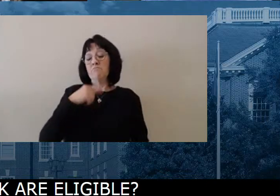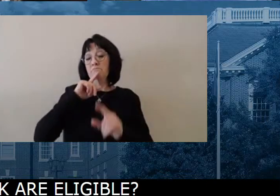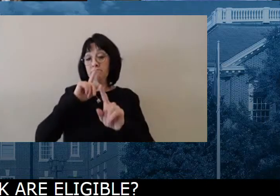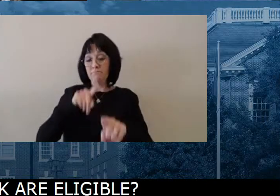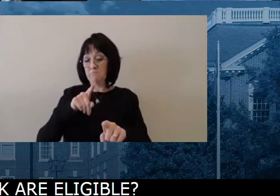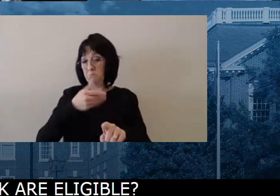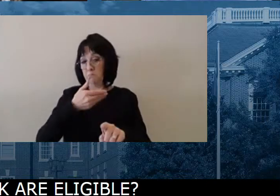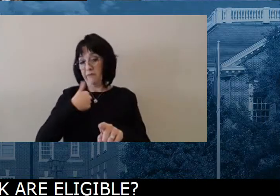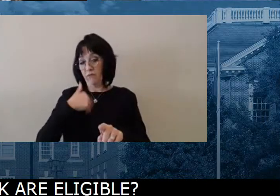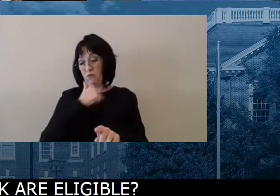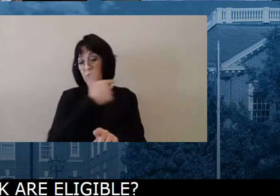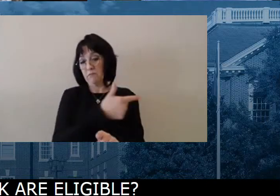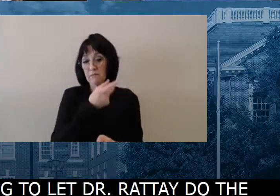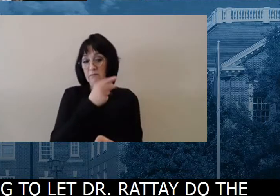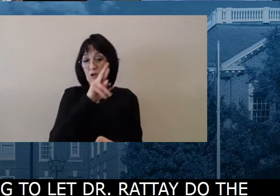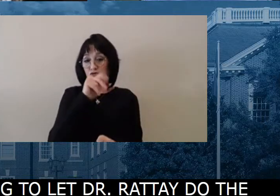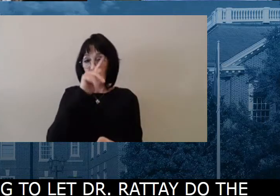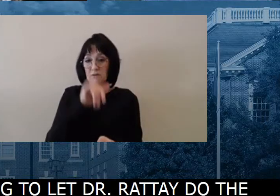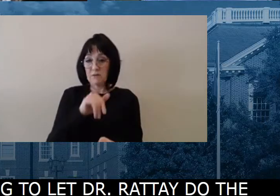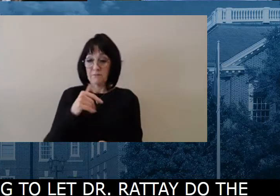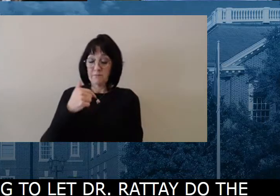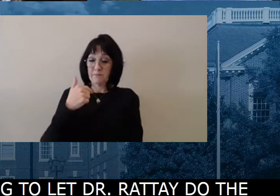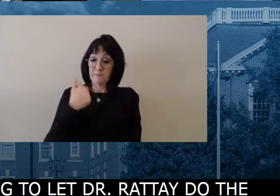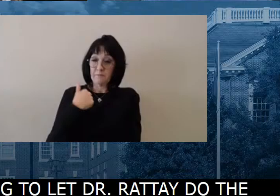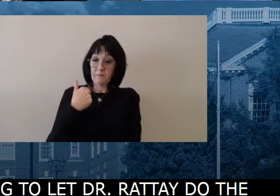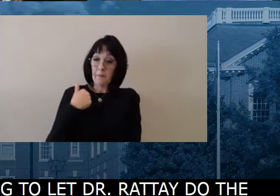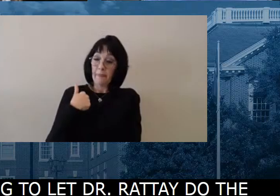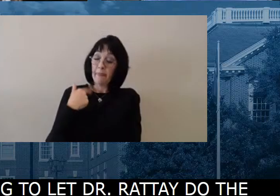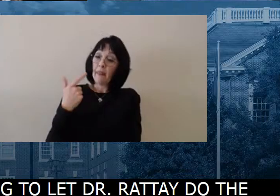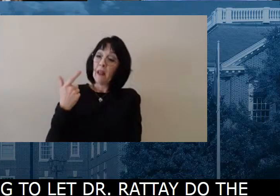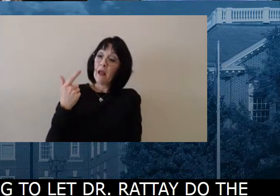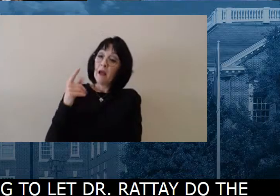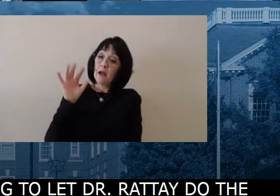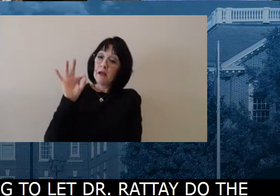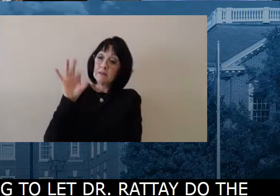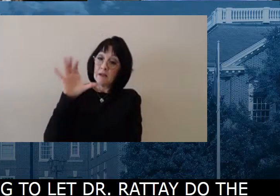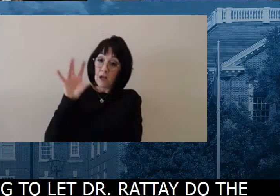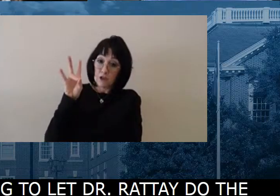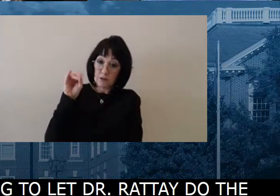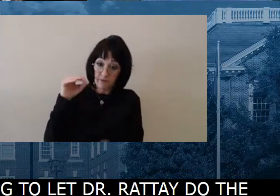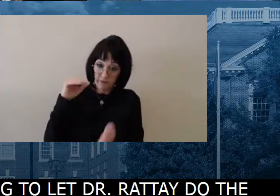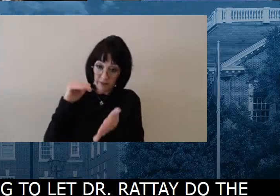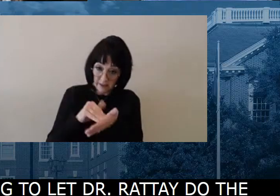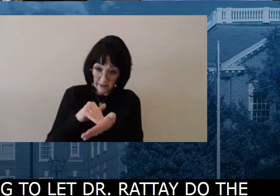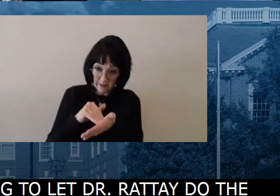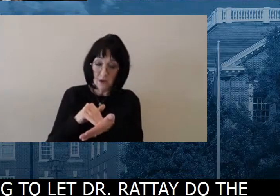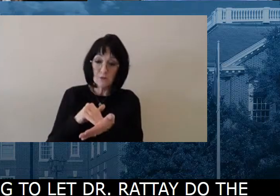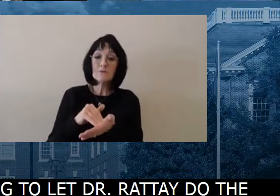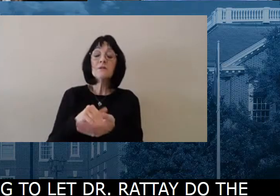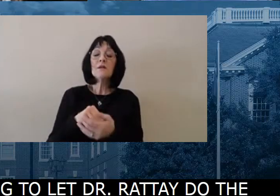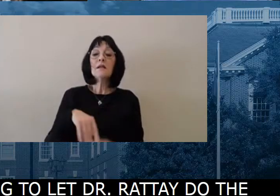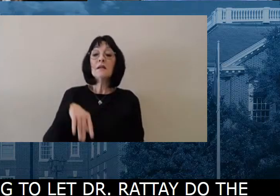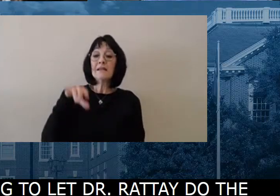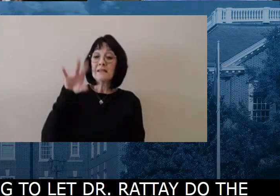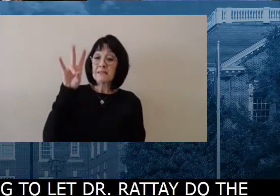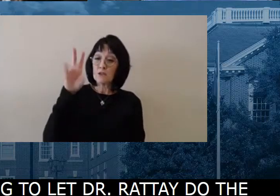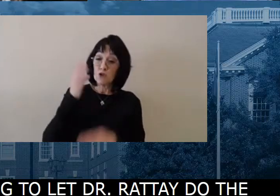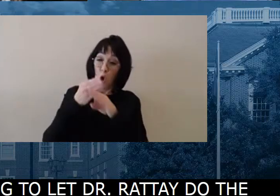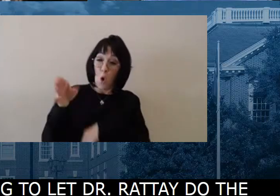say 750,000 or thereabouts that are eligible to be vaccinated. Do the